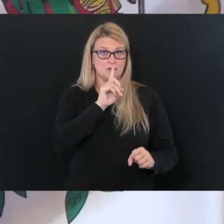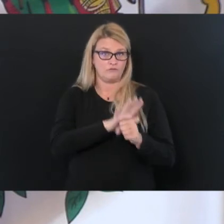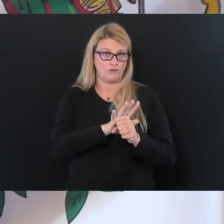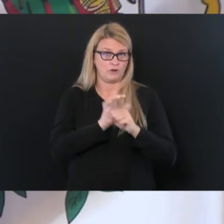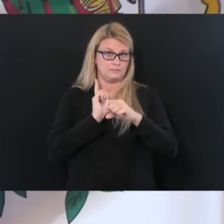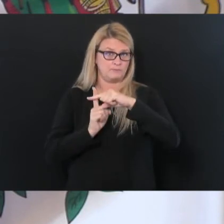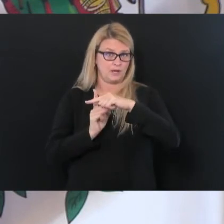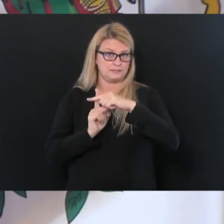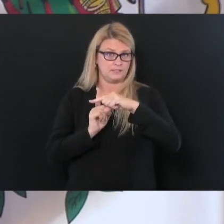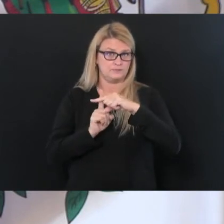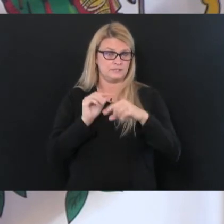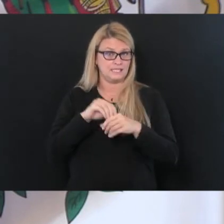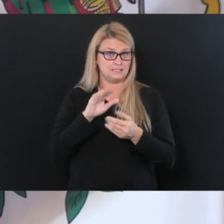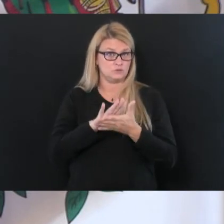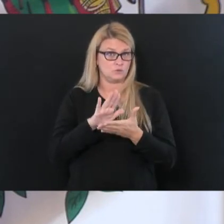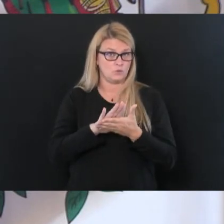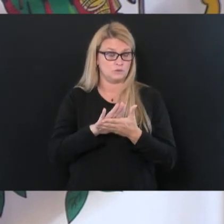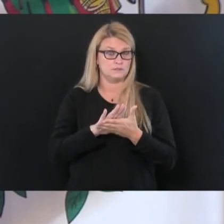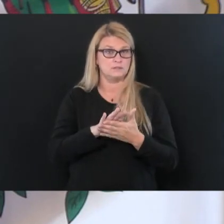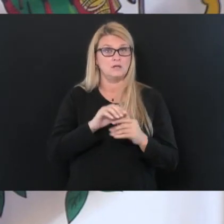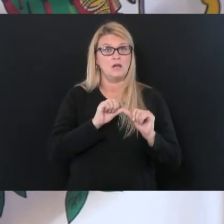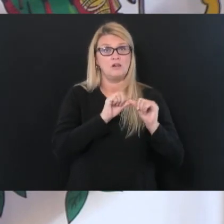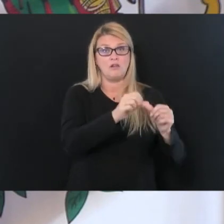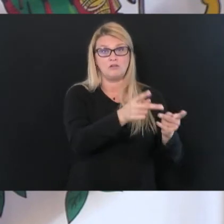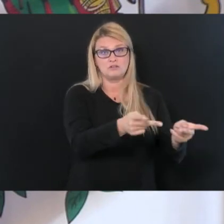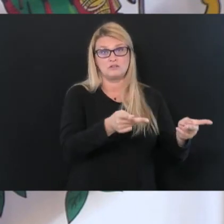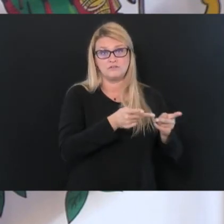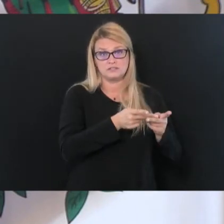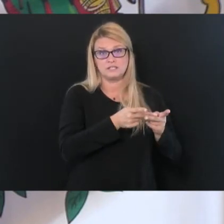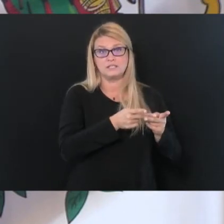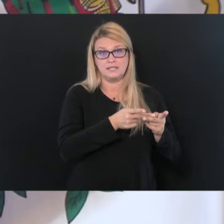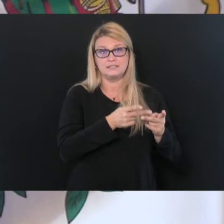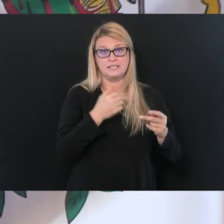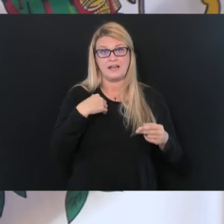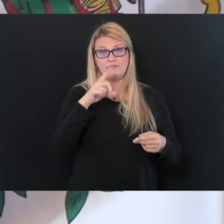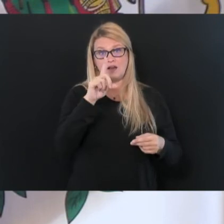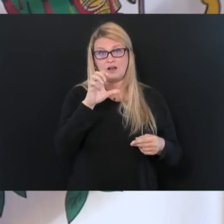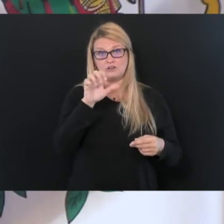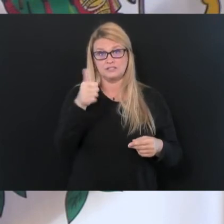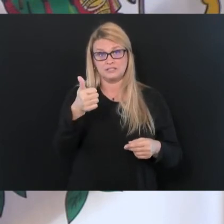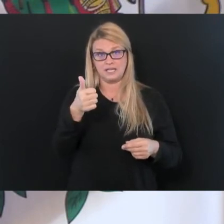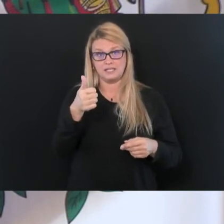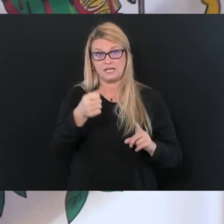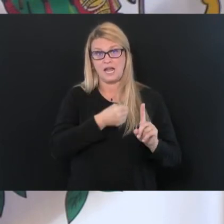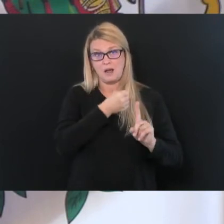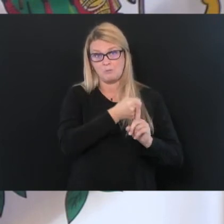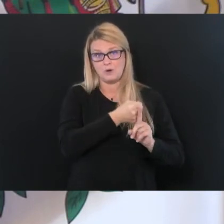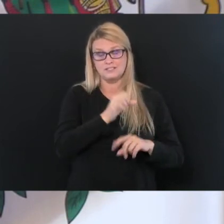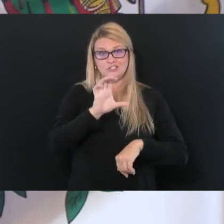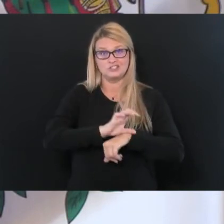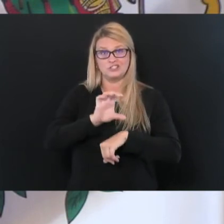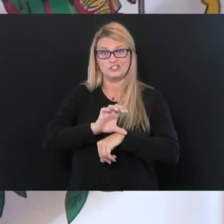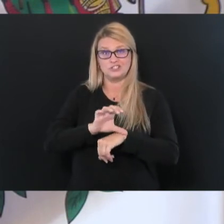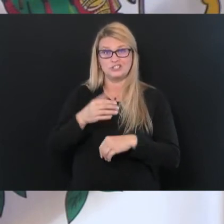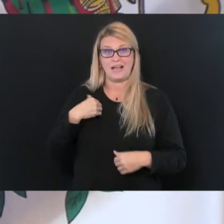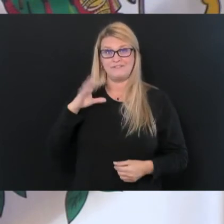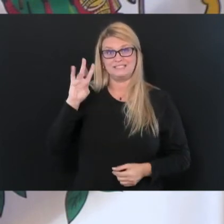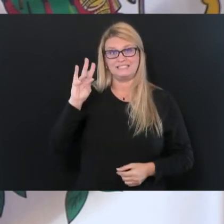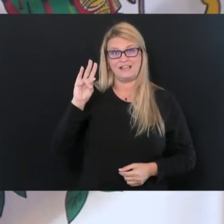school system. Our long-term care facilities, we have 110 outbreaks there. Our churches, we have